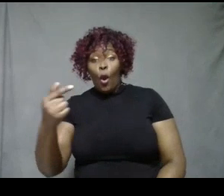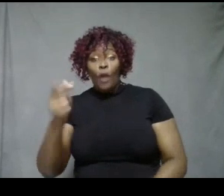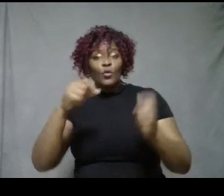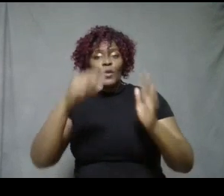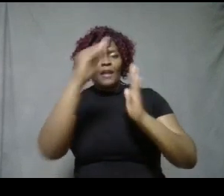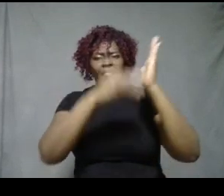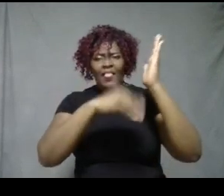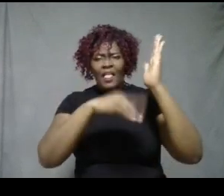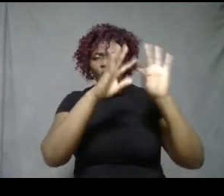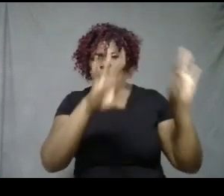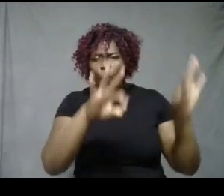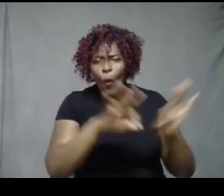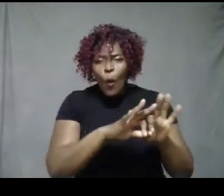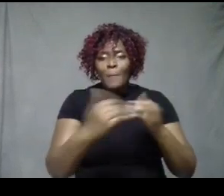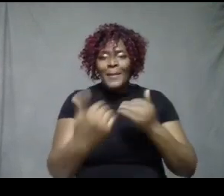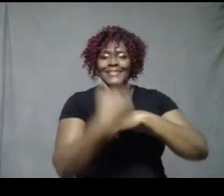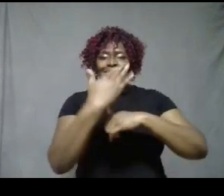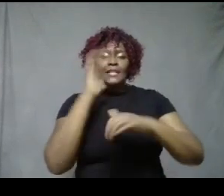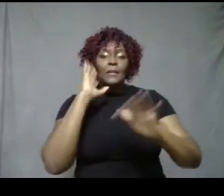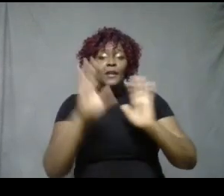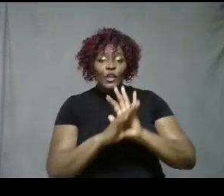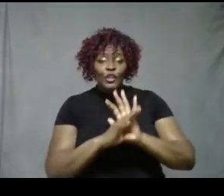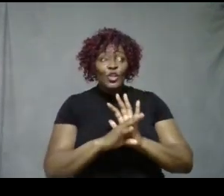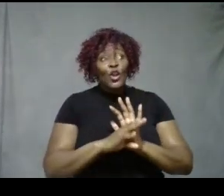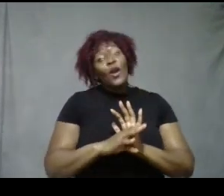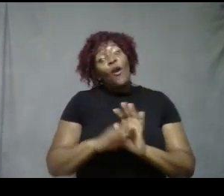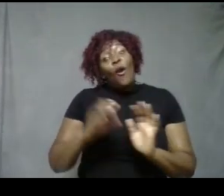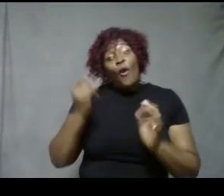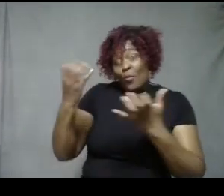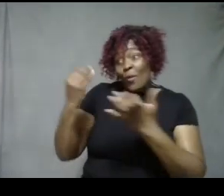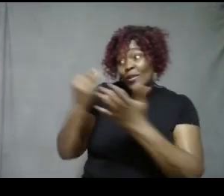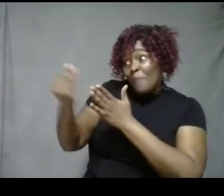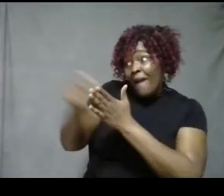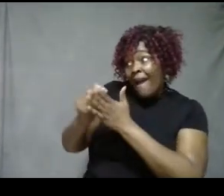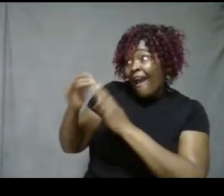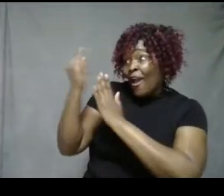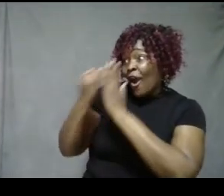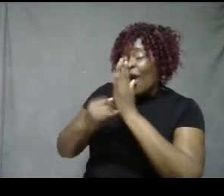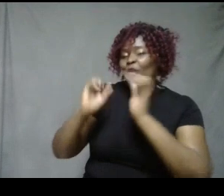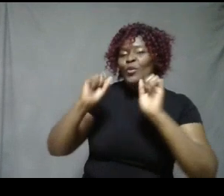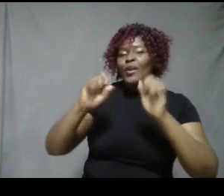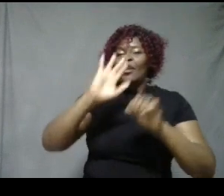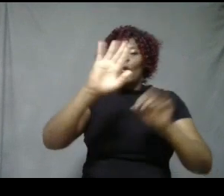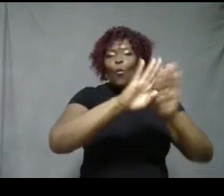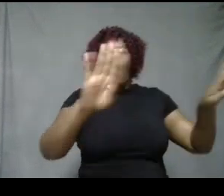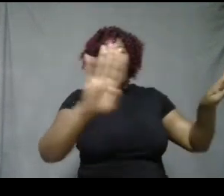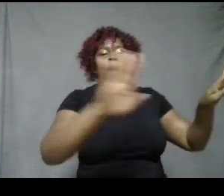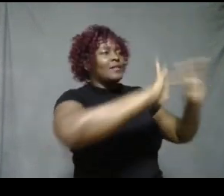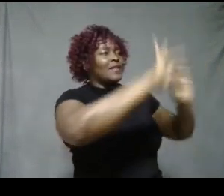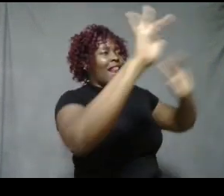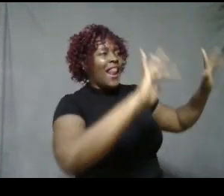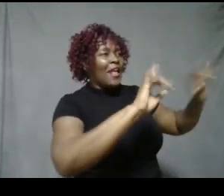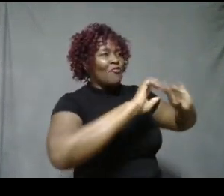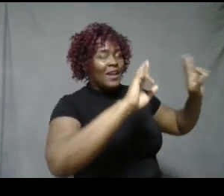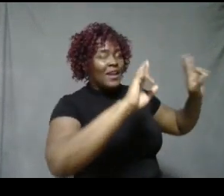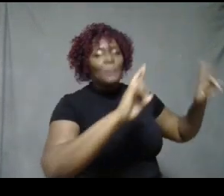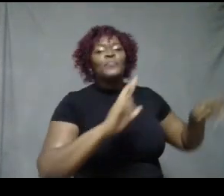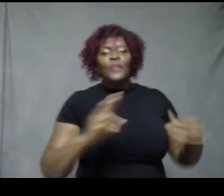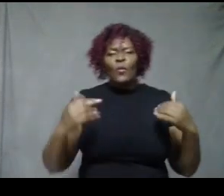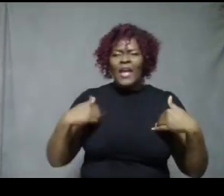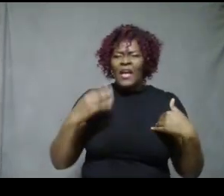some space on your walls so you can make room for all the new art you want to buy. There's probably at least 100 pieces coming up. They'll be